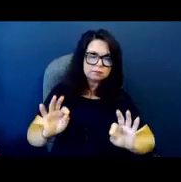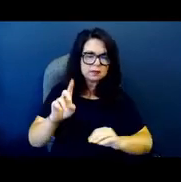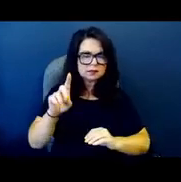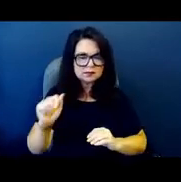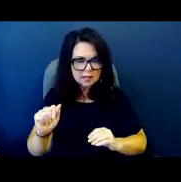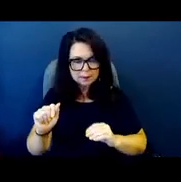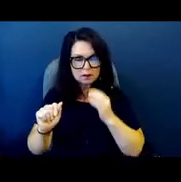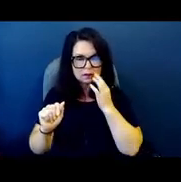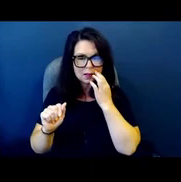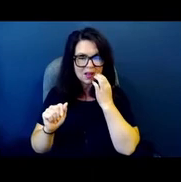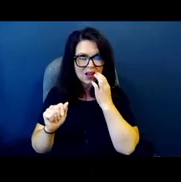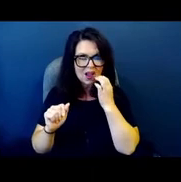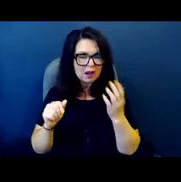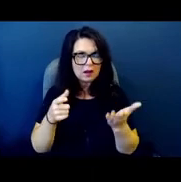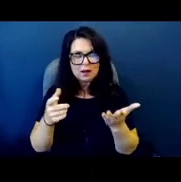less significant